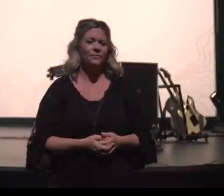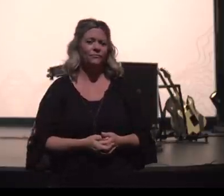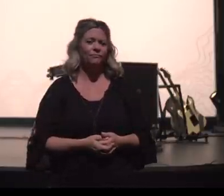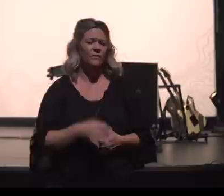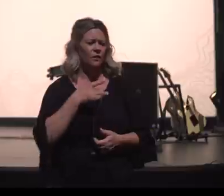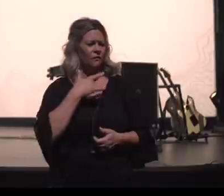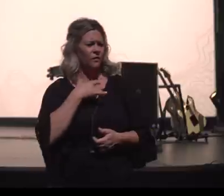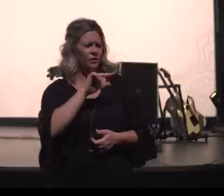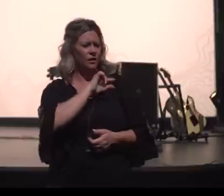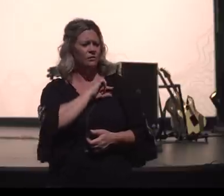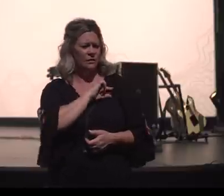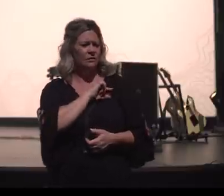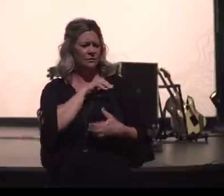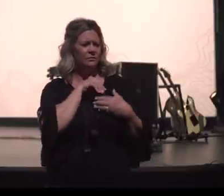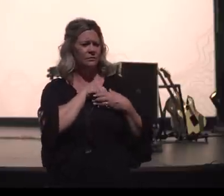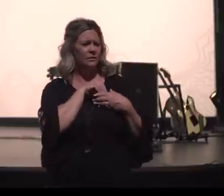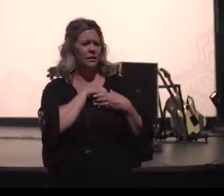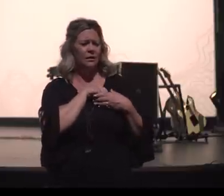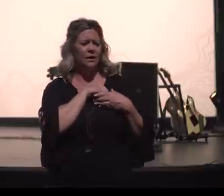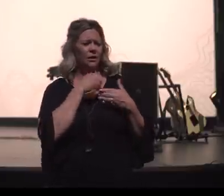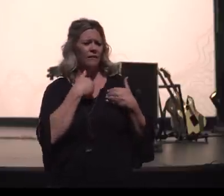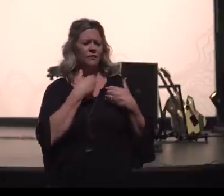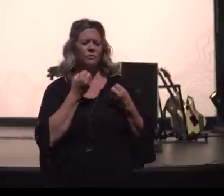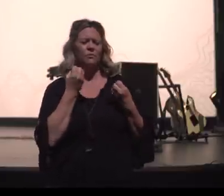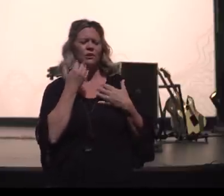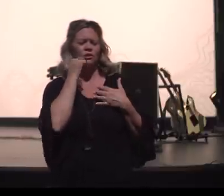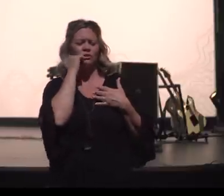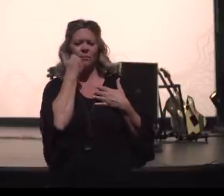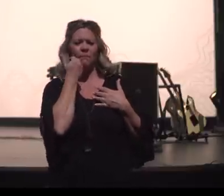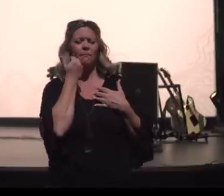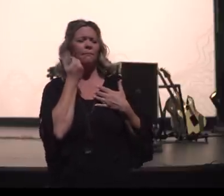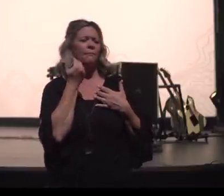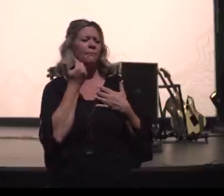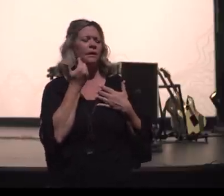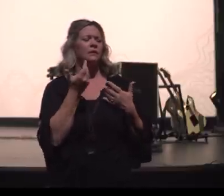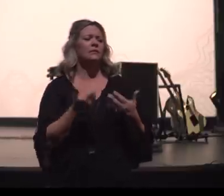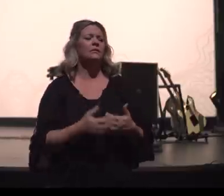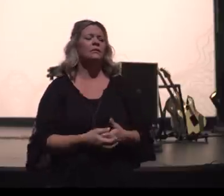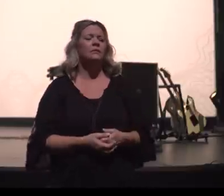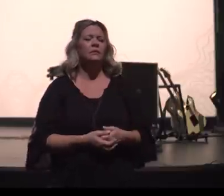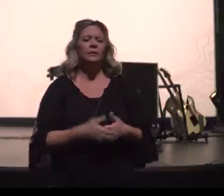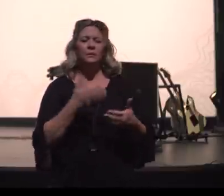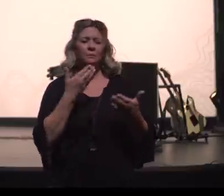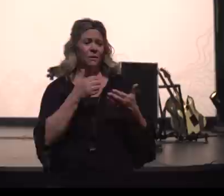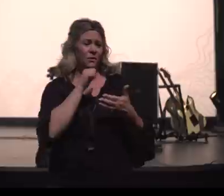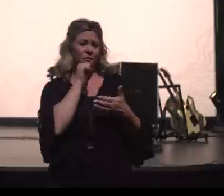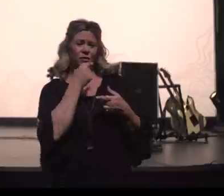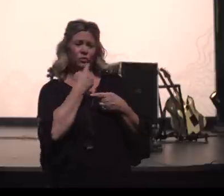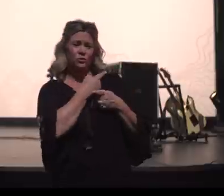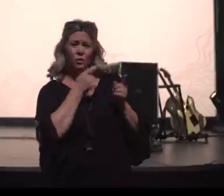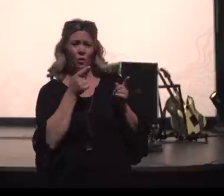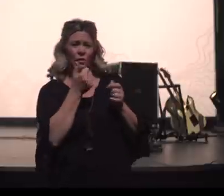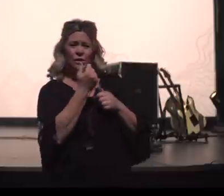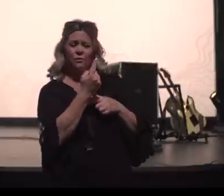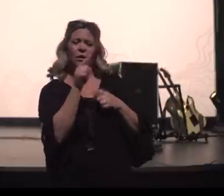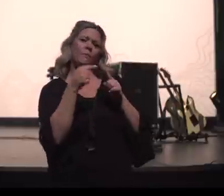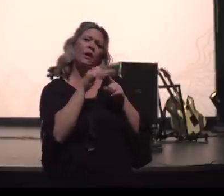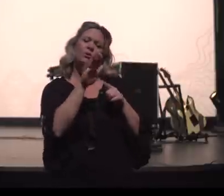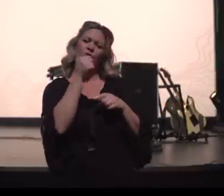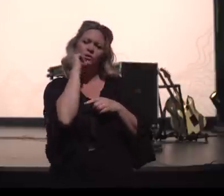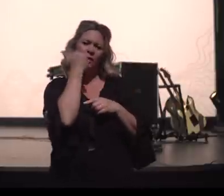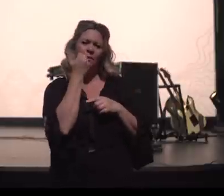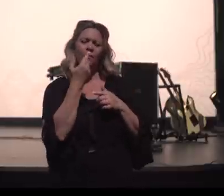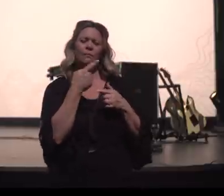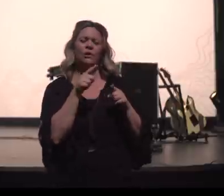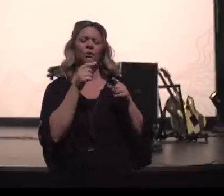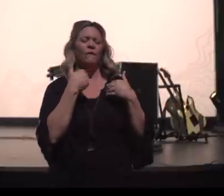You feel so guilty. You hold so much shame. You maybe even know never. You may have not even told anyone about it, but you just